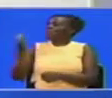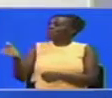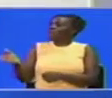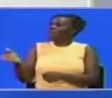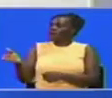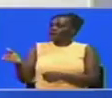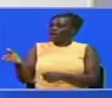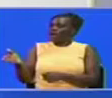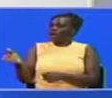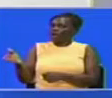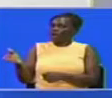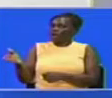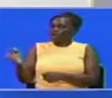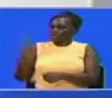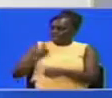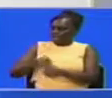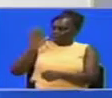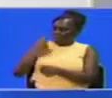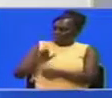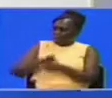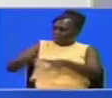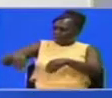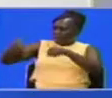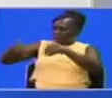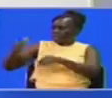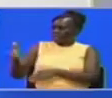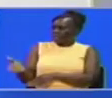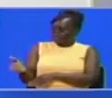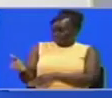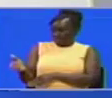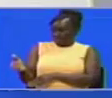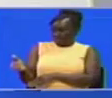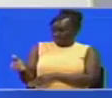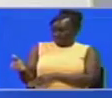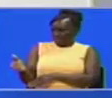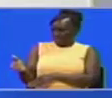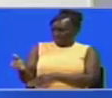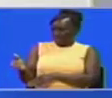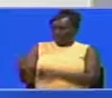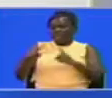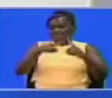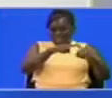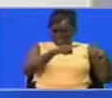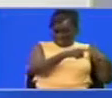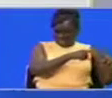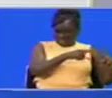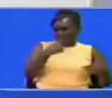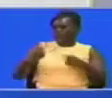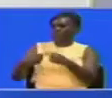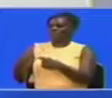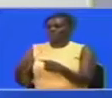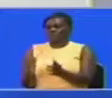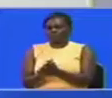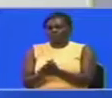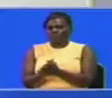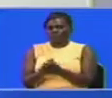across the communities, when there is plenty of pasture across the communities, killings continue,